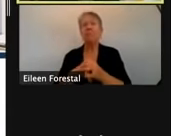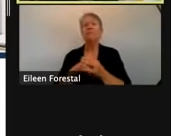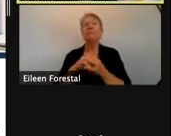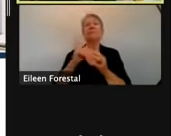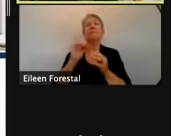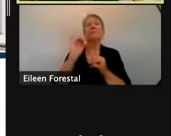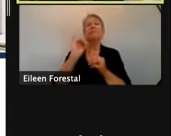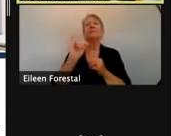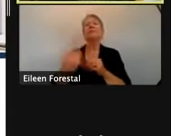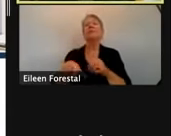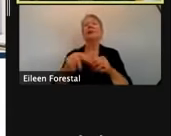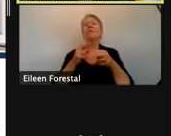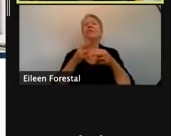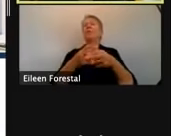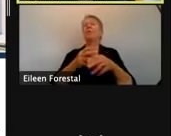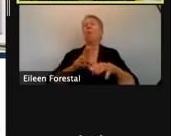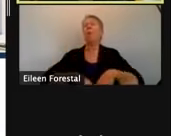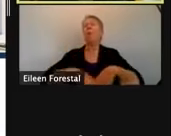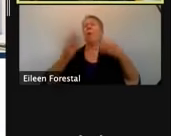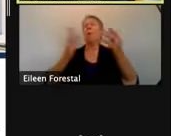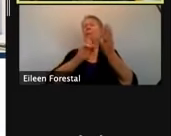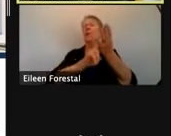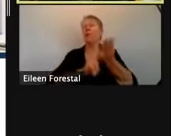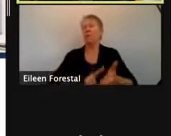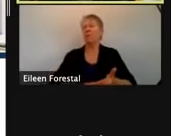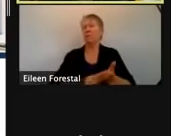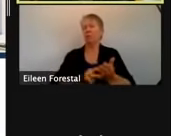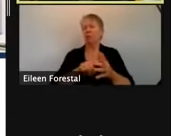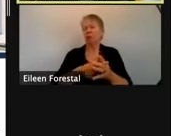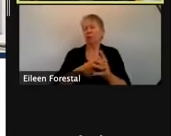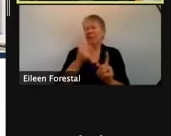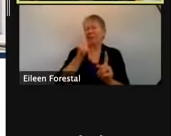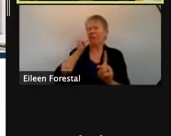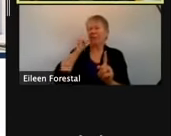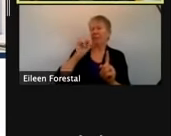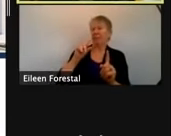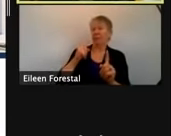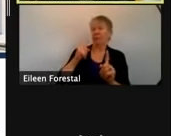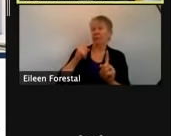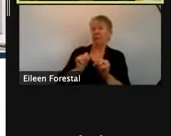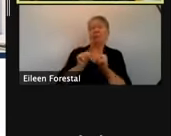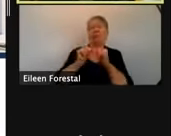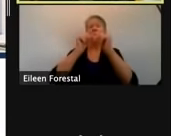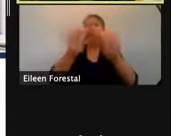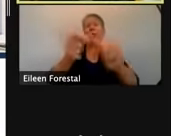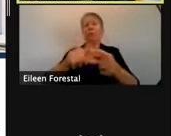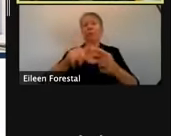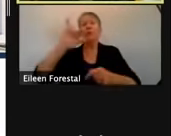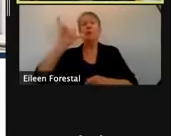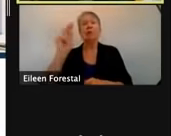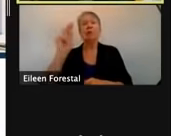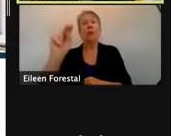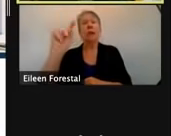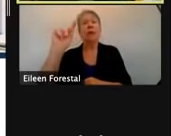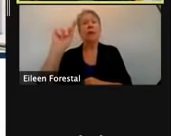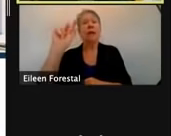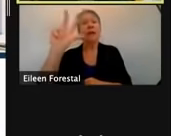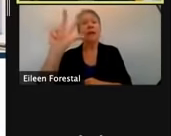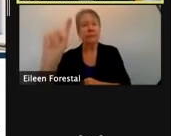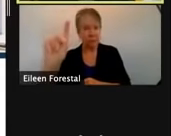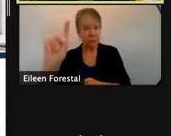why wait? There's no reason not to go online today and find an affordable health plan that works for you and works for your